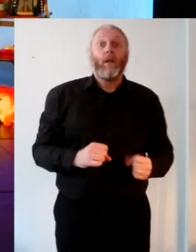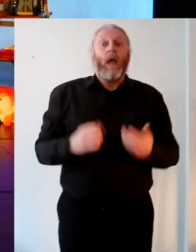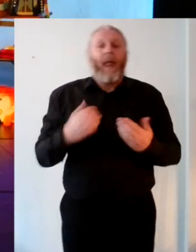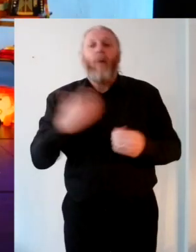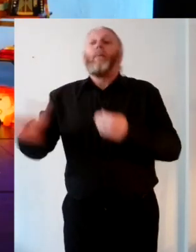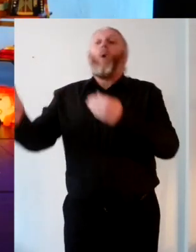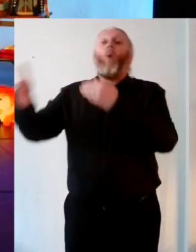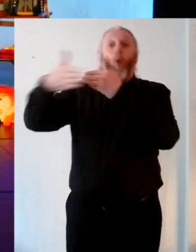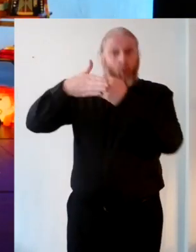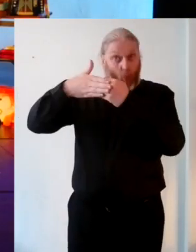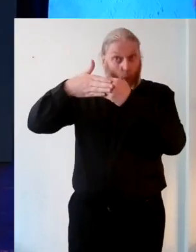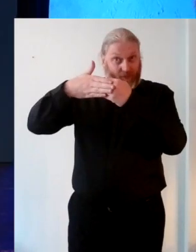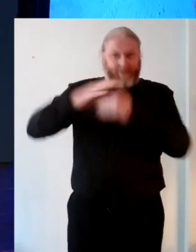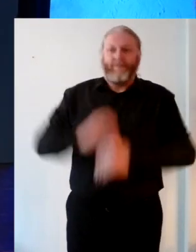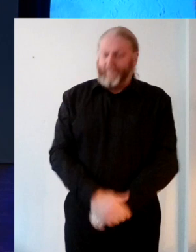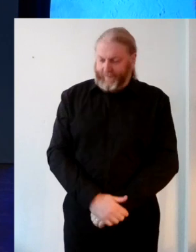the door up.